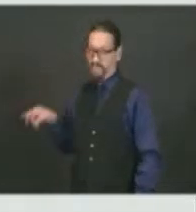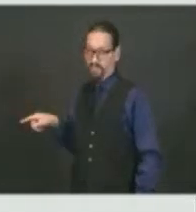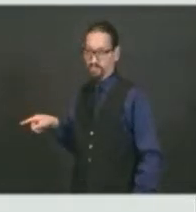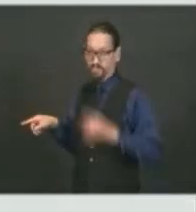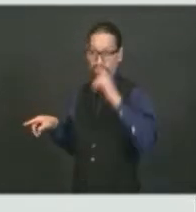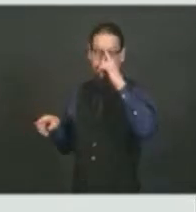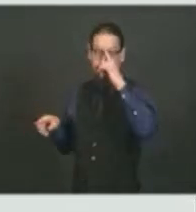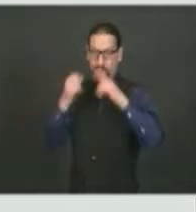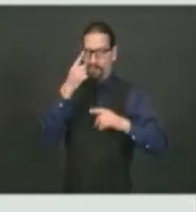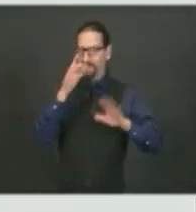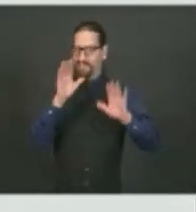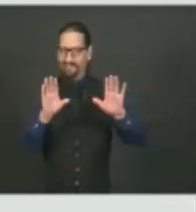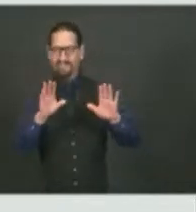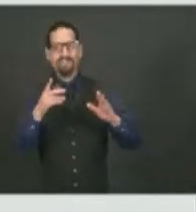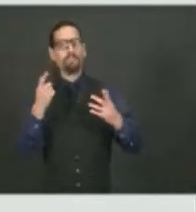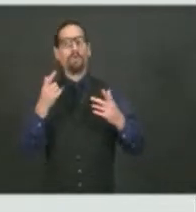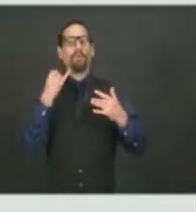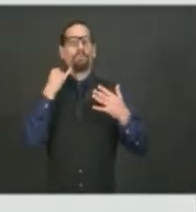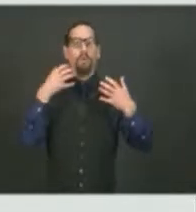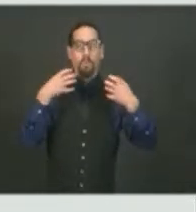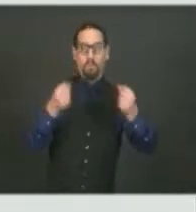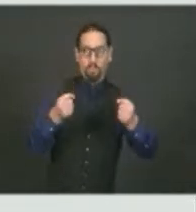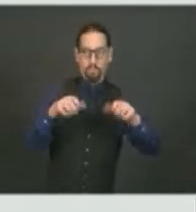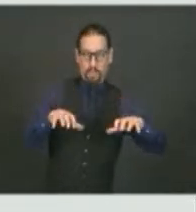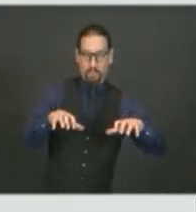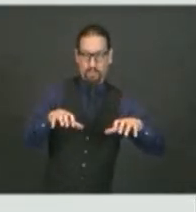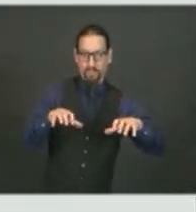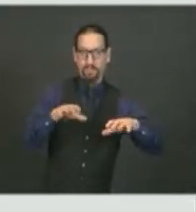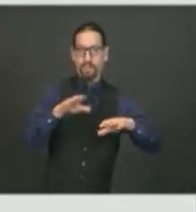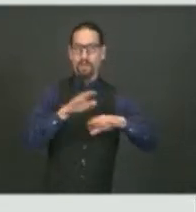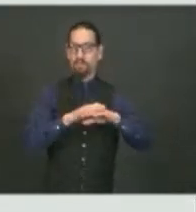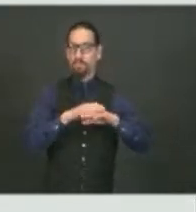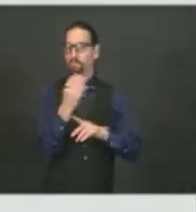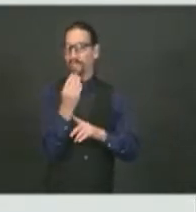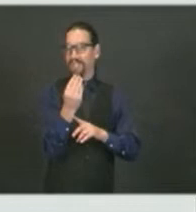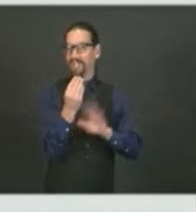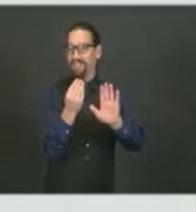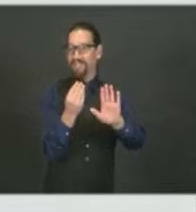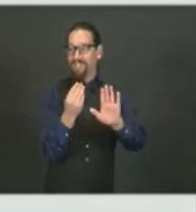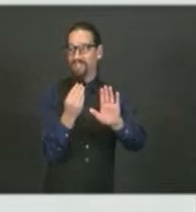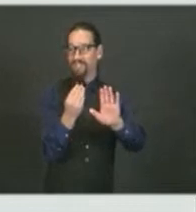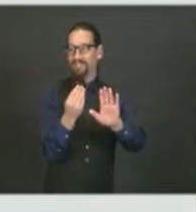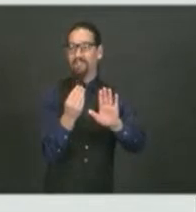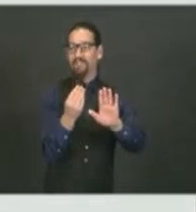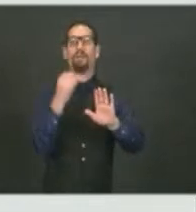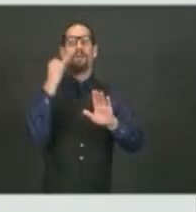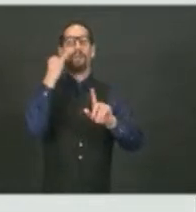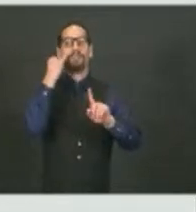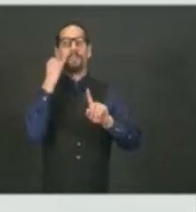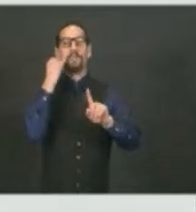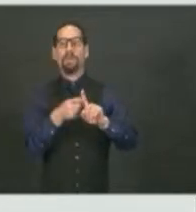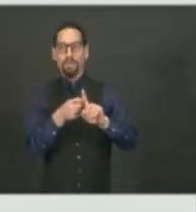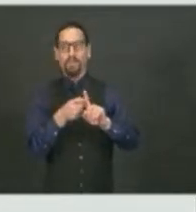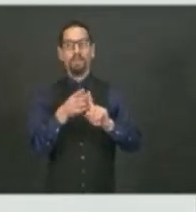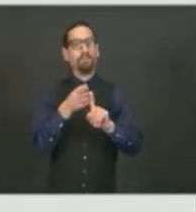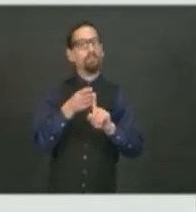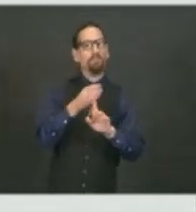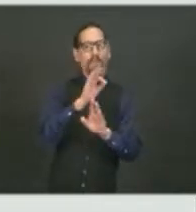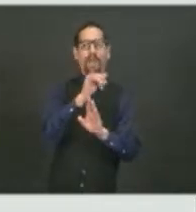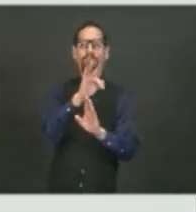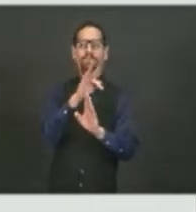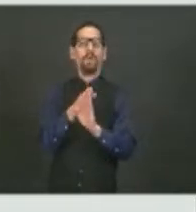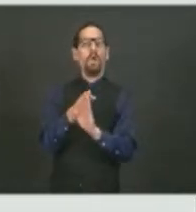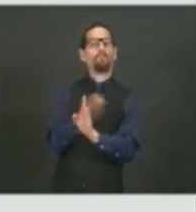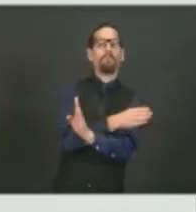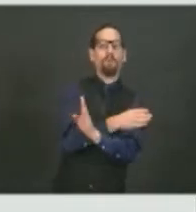Monday and immediately going right back to where we were pre-pause. And you can see the effect